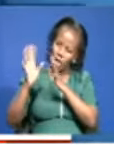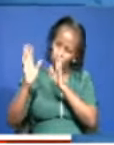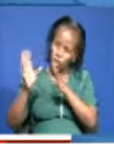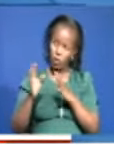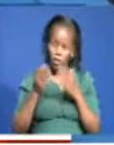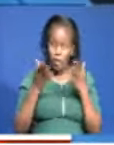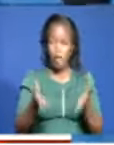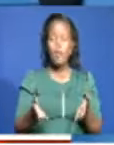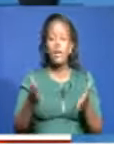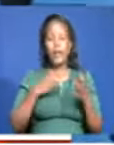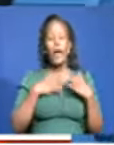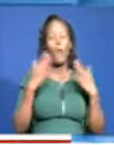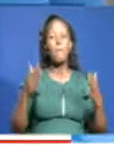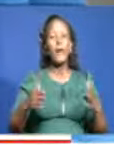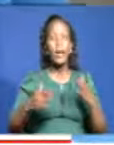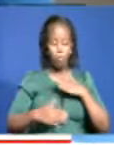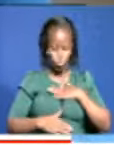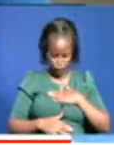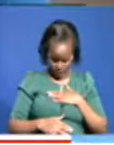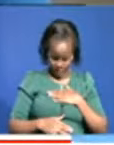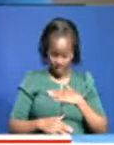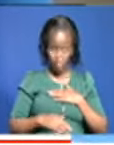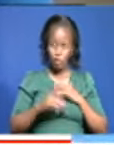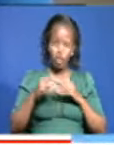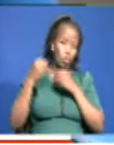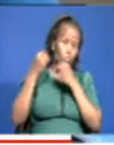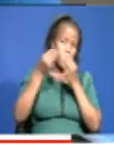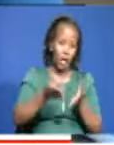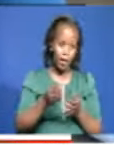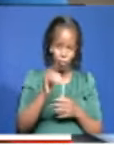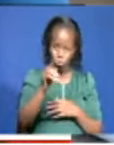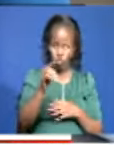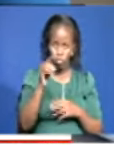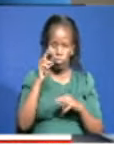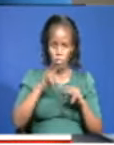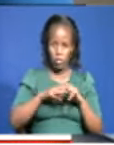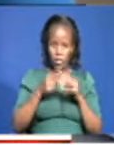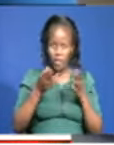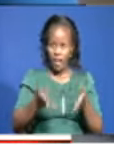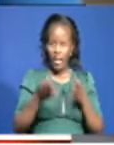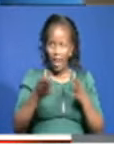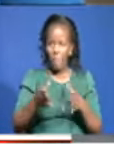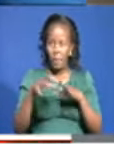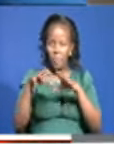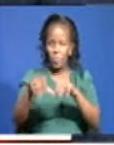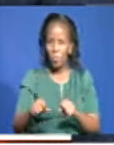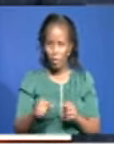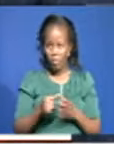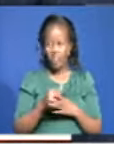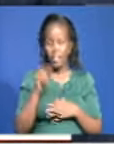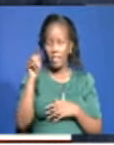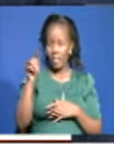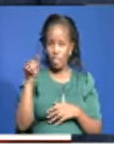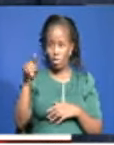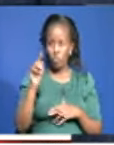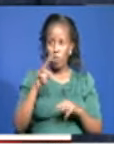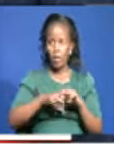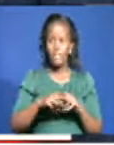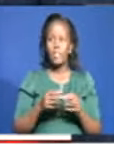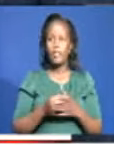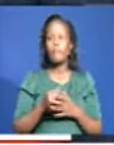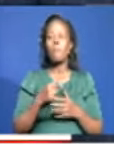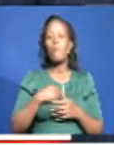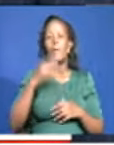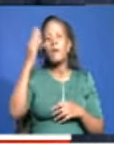pleasure to have you sit on this seat. I will not move the microphone because now this is your seat. And I know that there is a